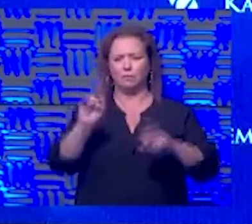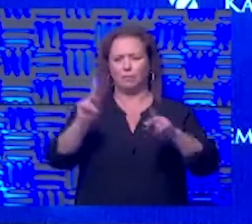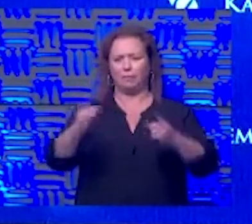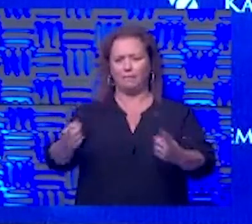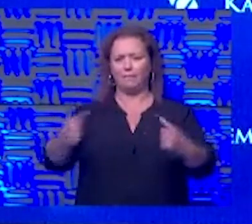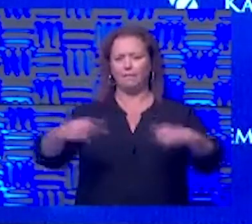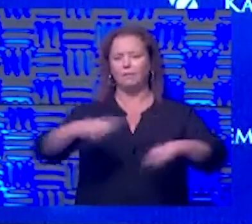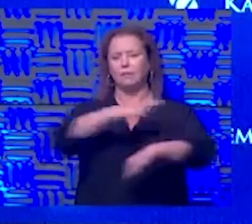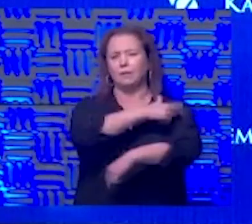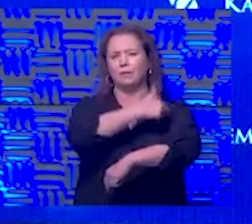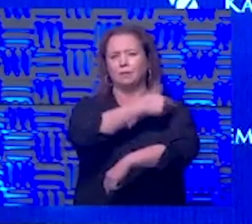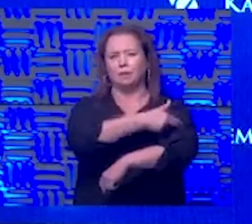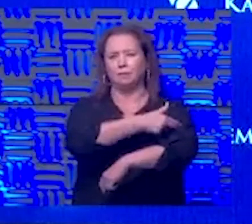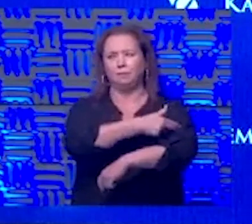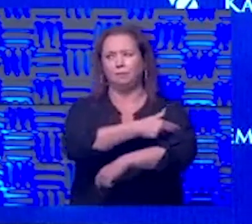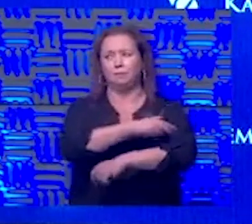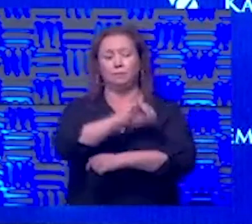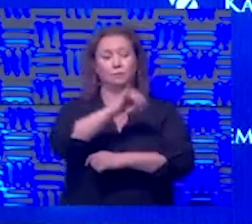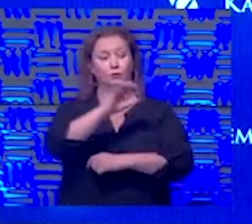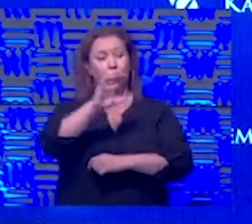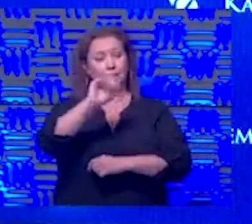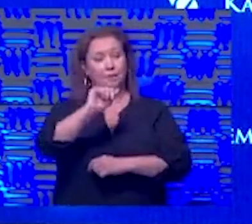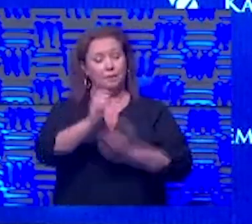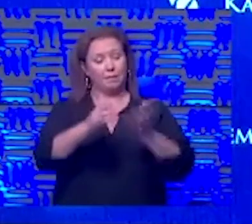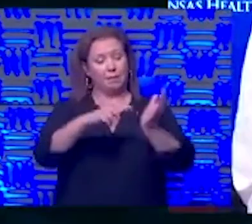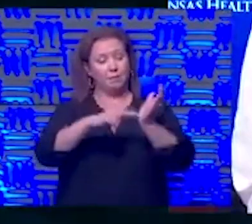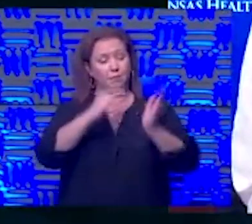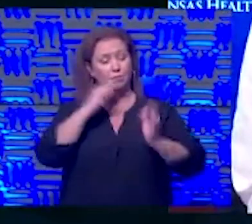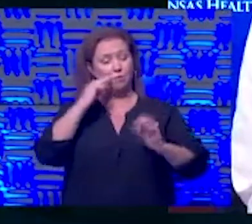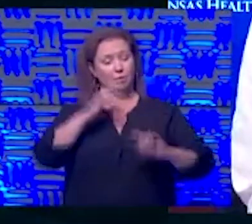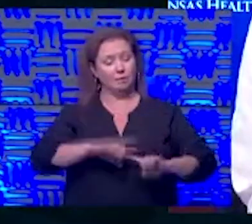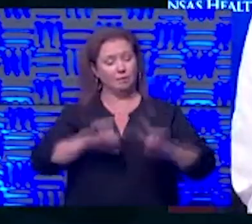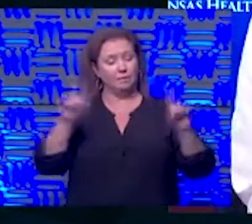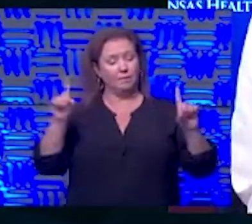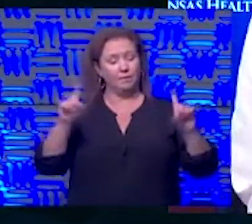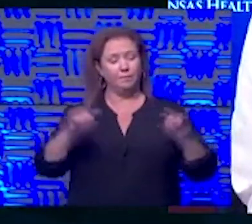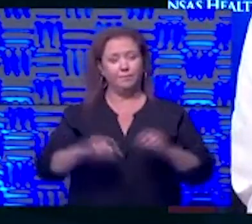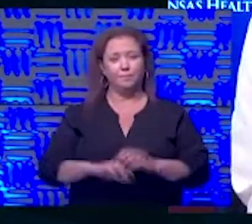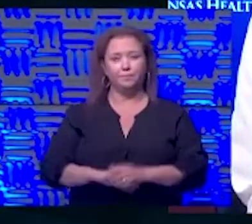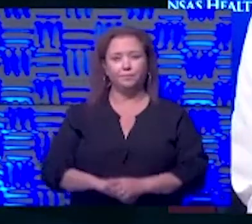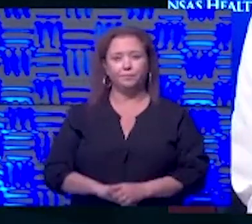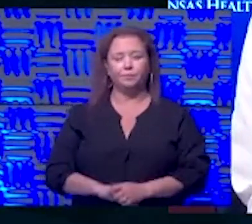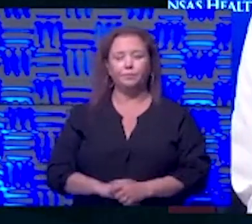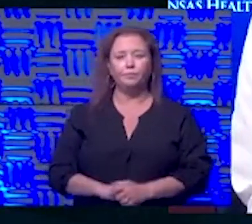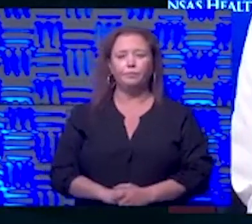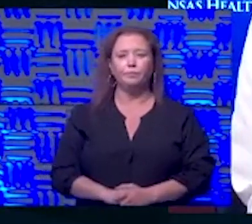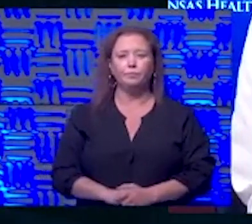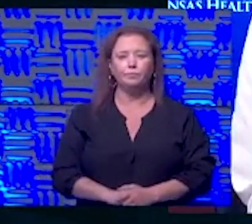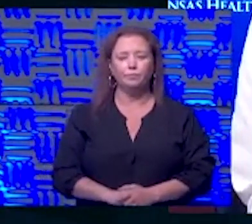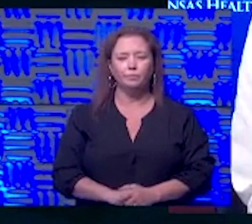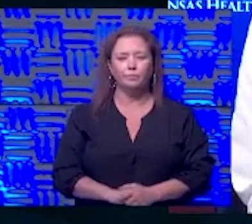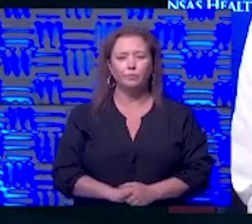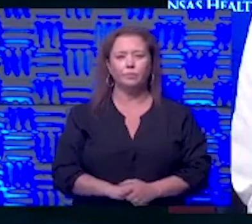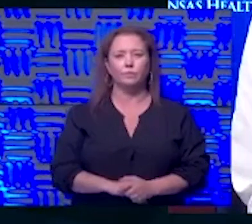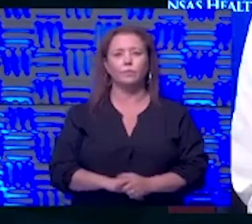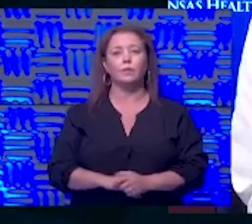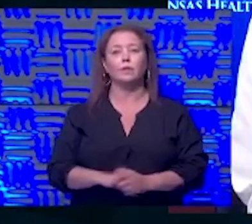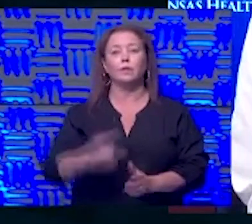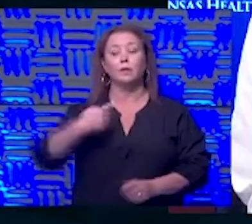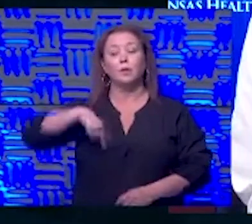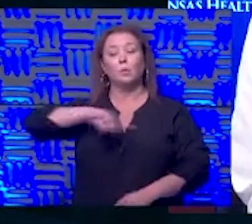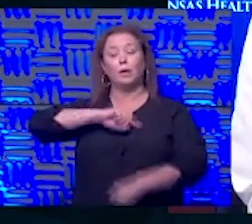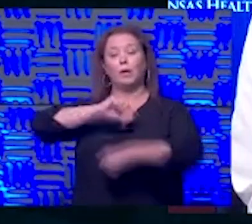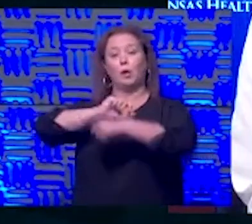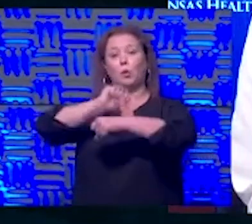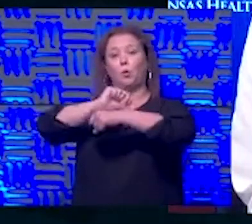into the hospital. Now, Jess, that may be a little different over in a nursing home. Well, we are working really hard actually to treat people